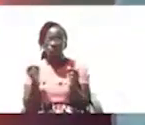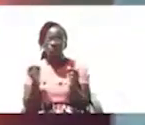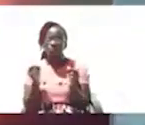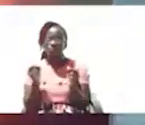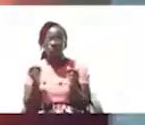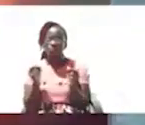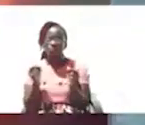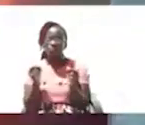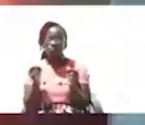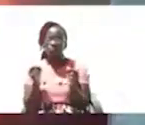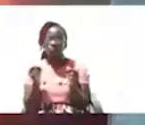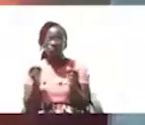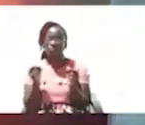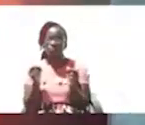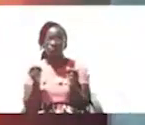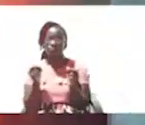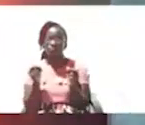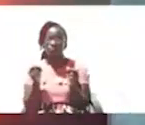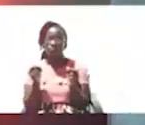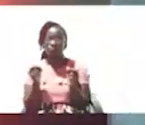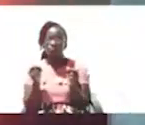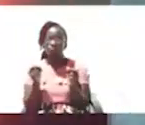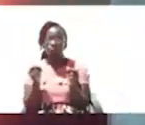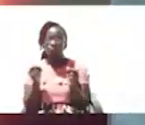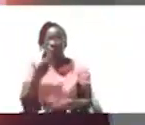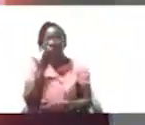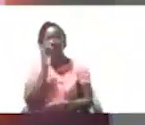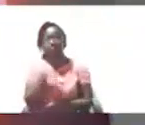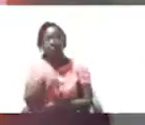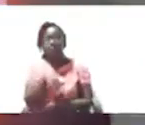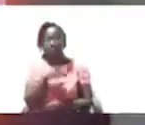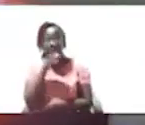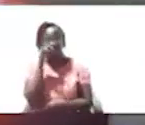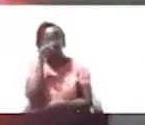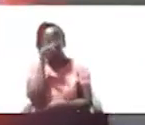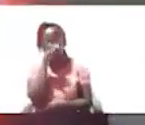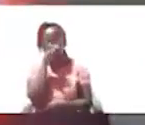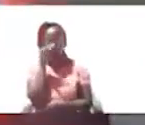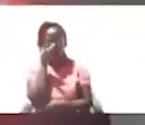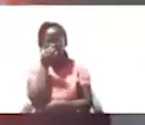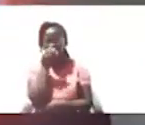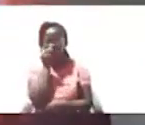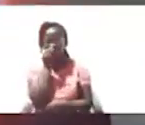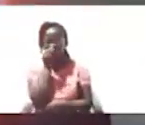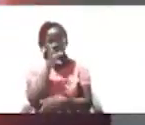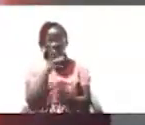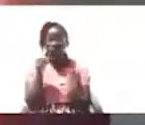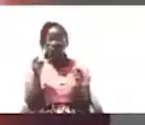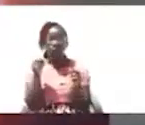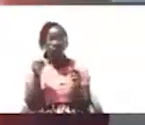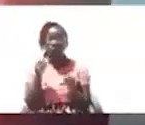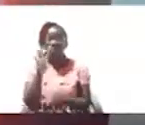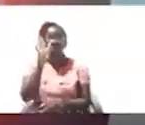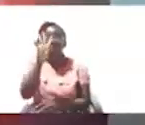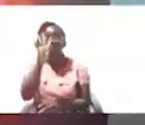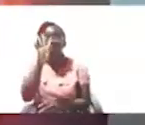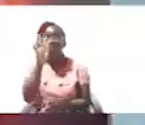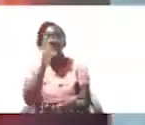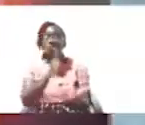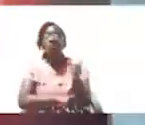Debbie, I didn't know. I say, it is smelling. I didn't know. It's been